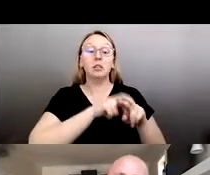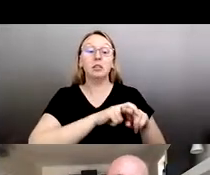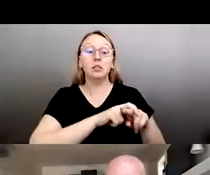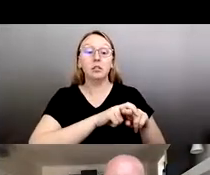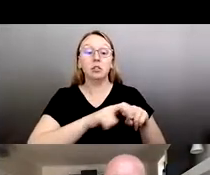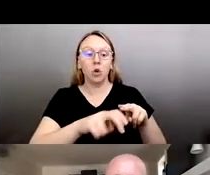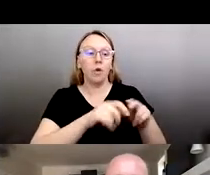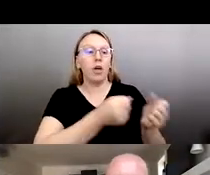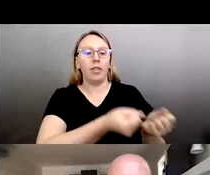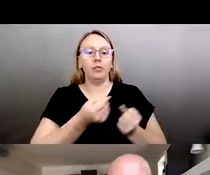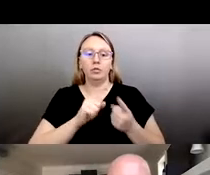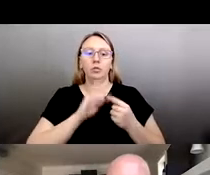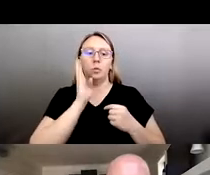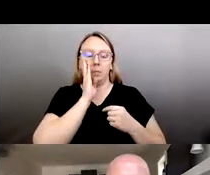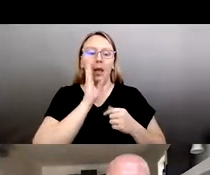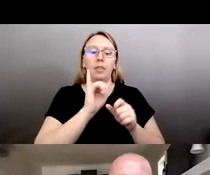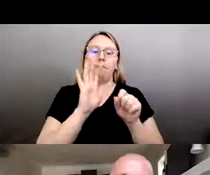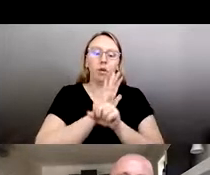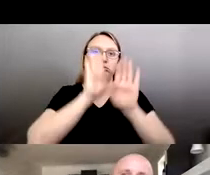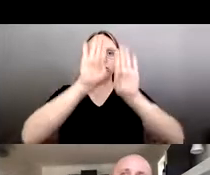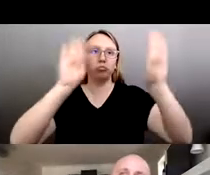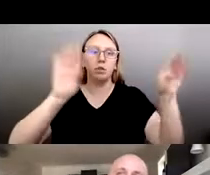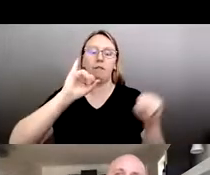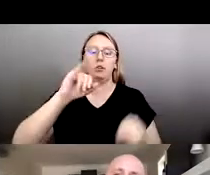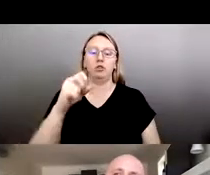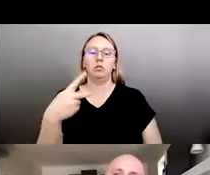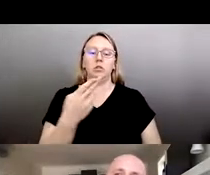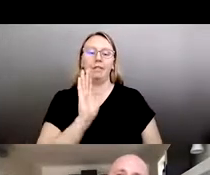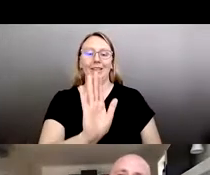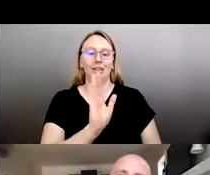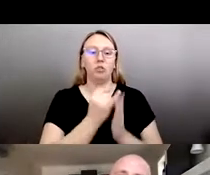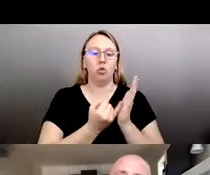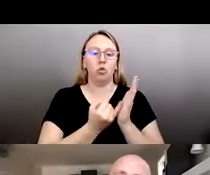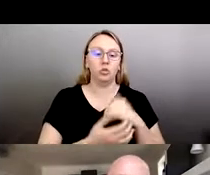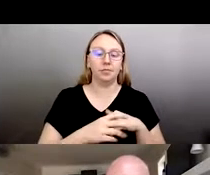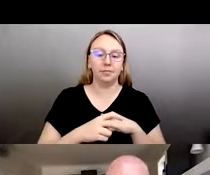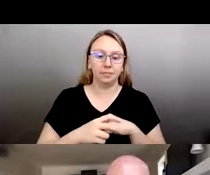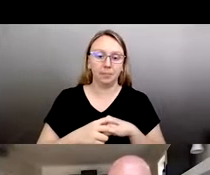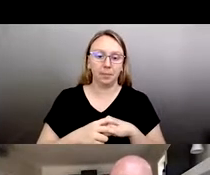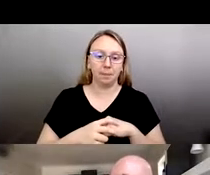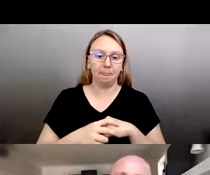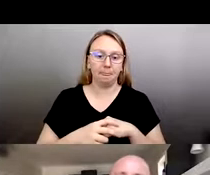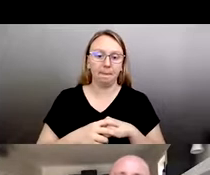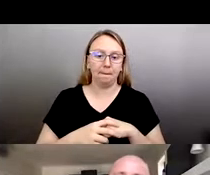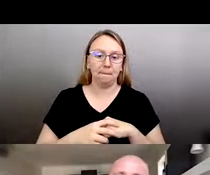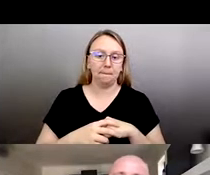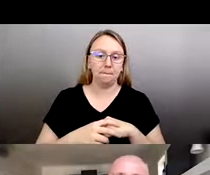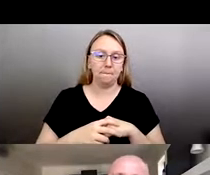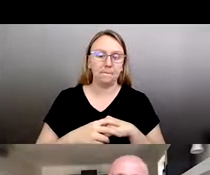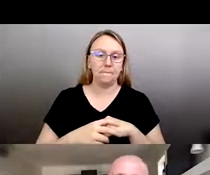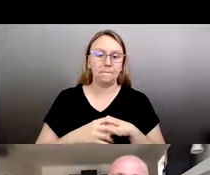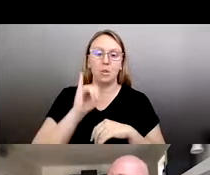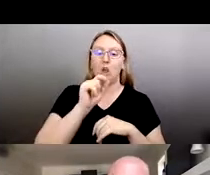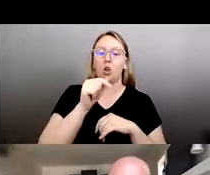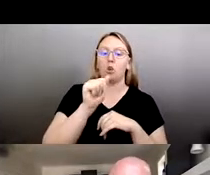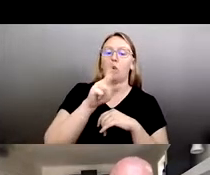drawings by Joseph Yocum. And these really drew Roger in. Yocum is a great example of why Roger wanted to